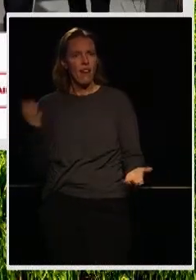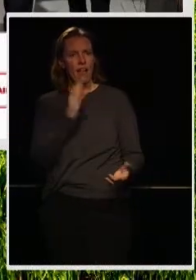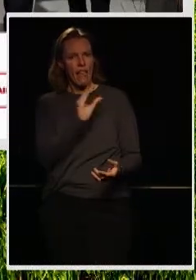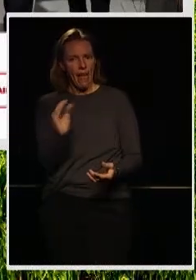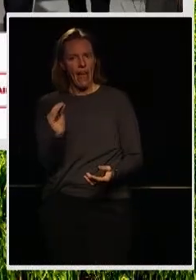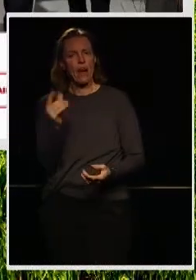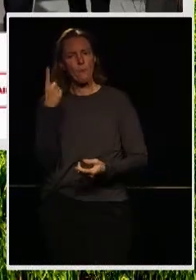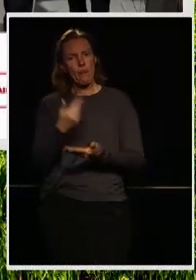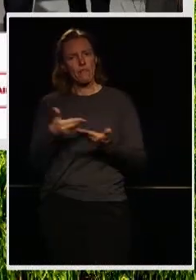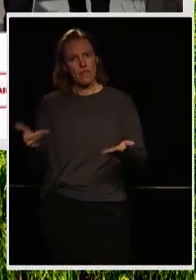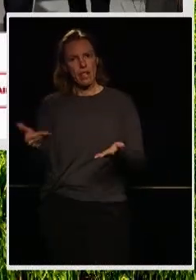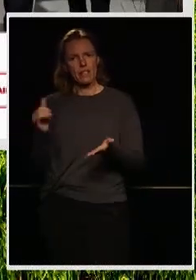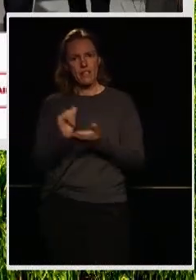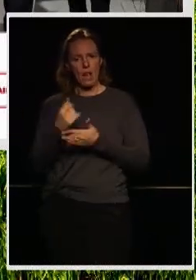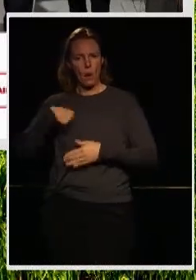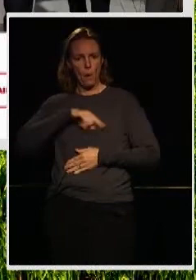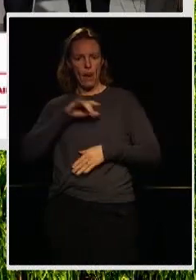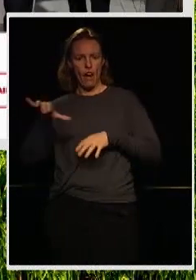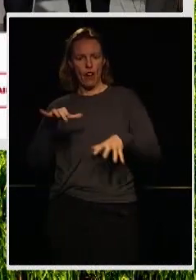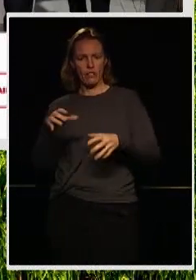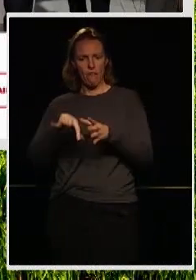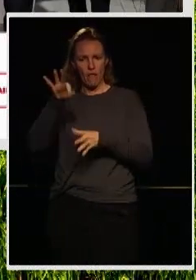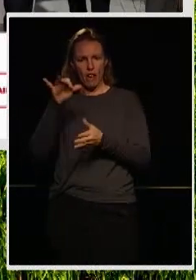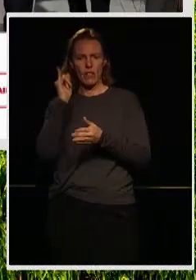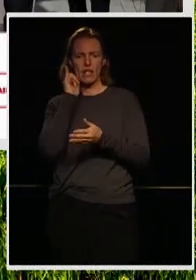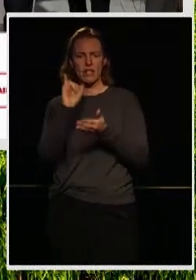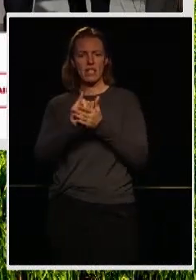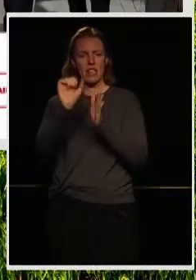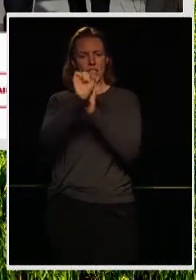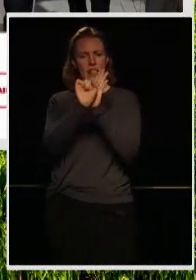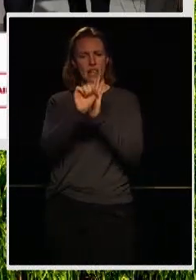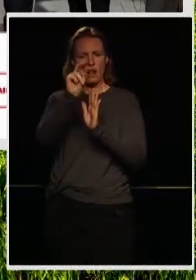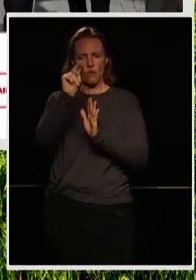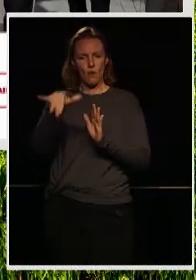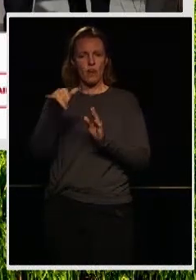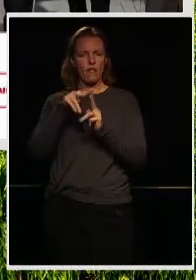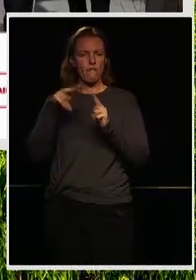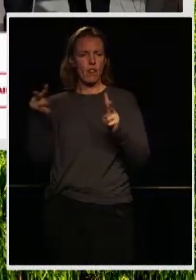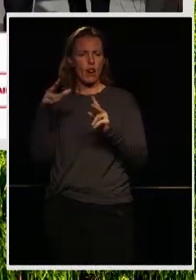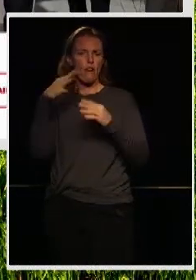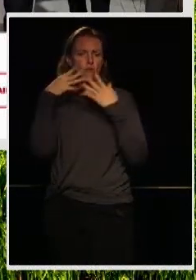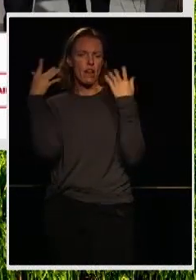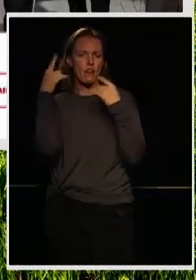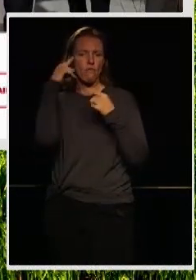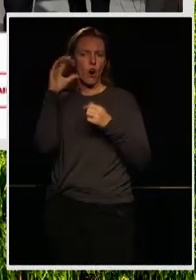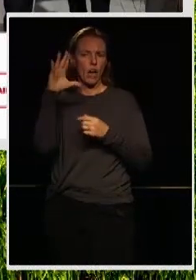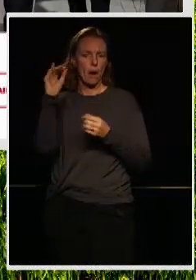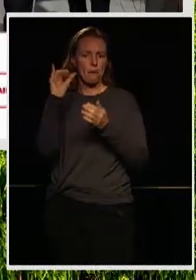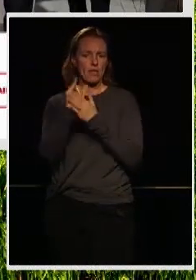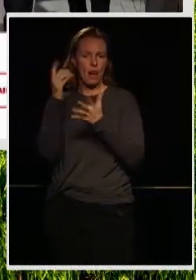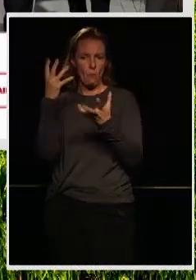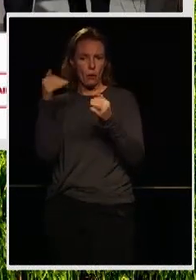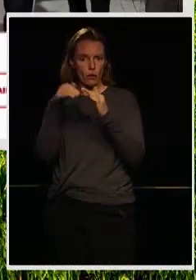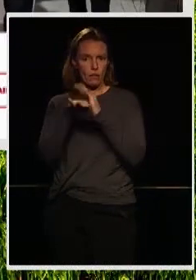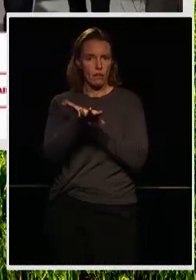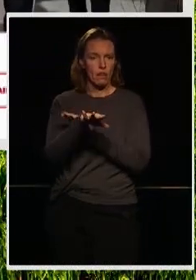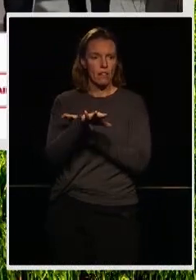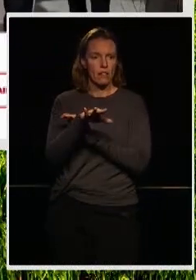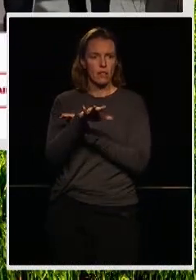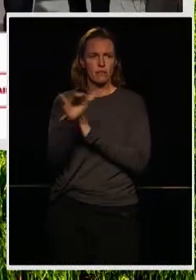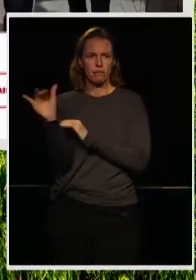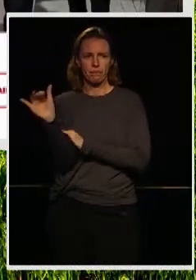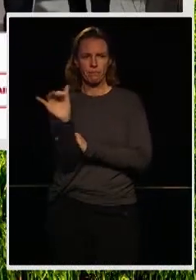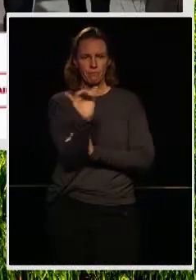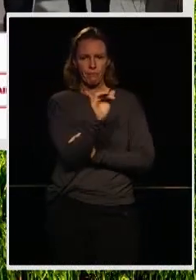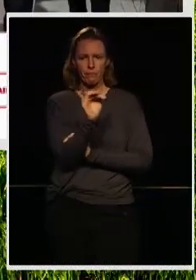one of the things that we also found out is that the state of New York is very friendly for companies that want to enter, as